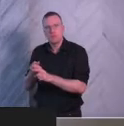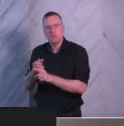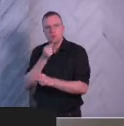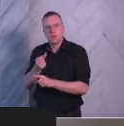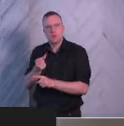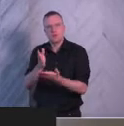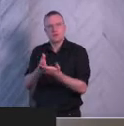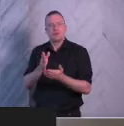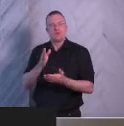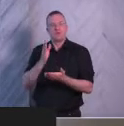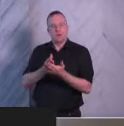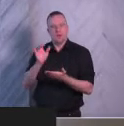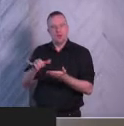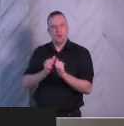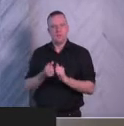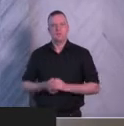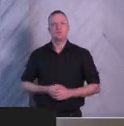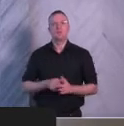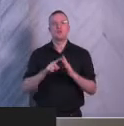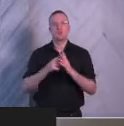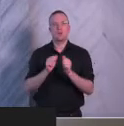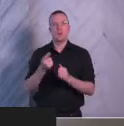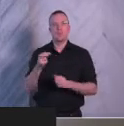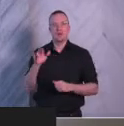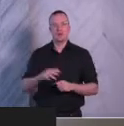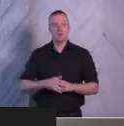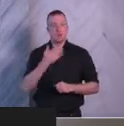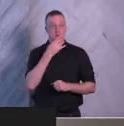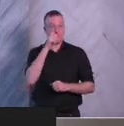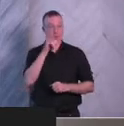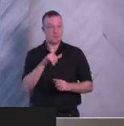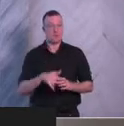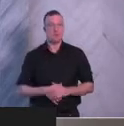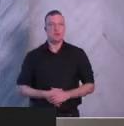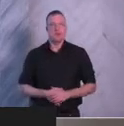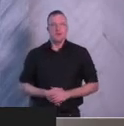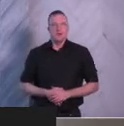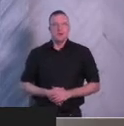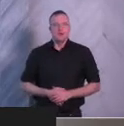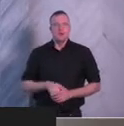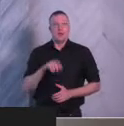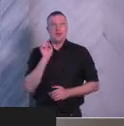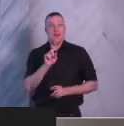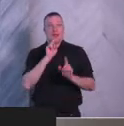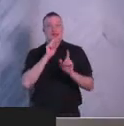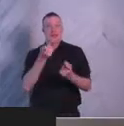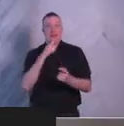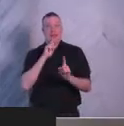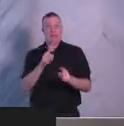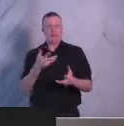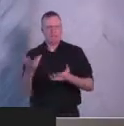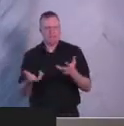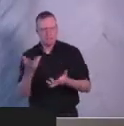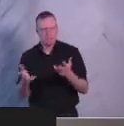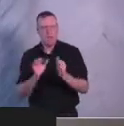So for this question, we're starting with Gary. Yeah, thank you for that. I didn't know how to answer that question. I think